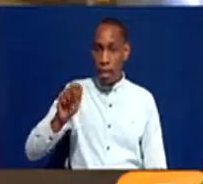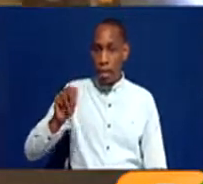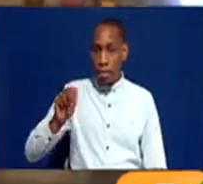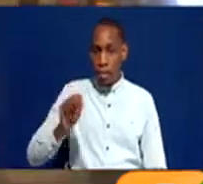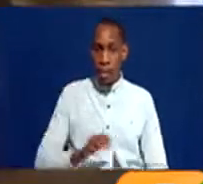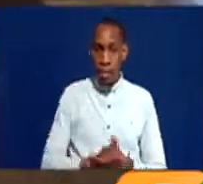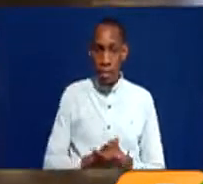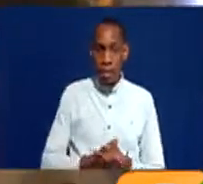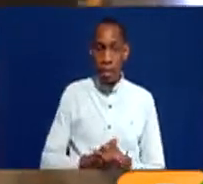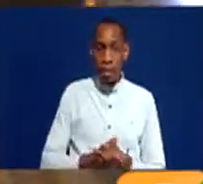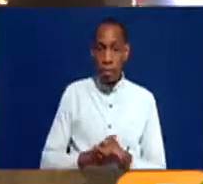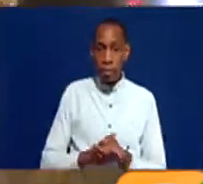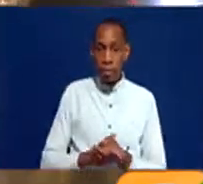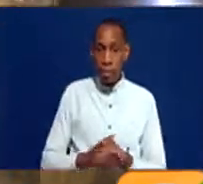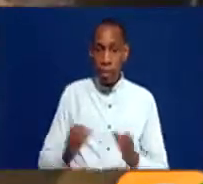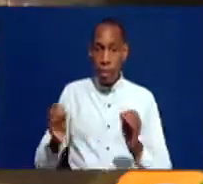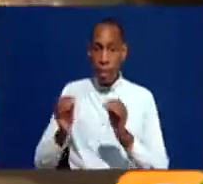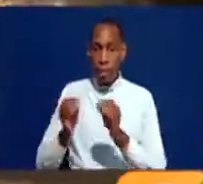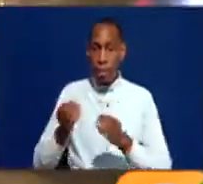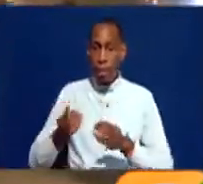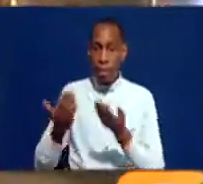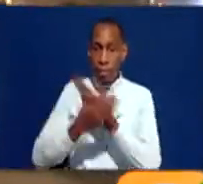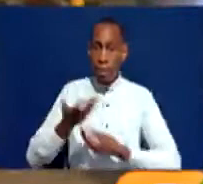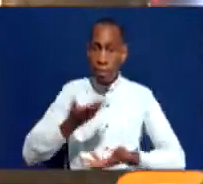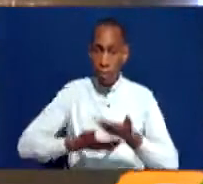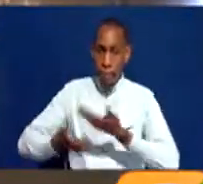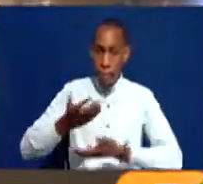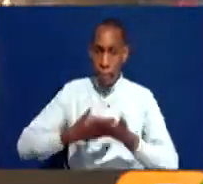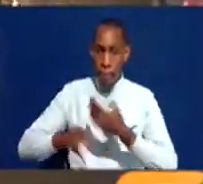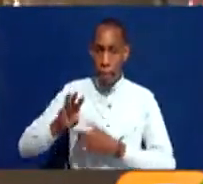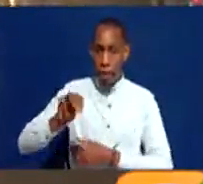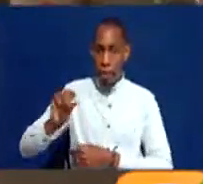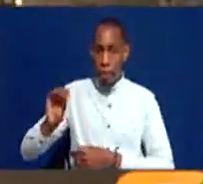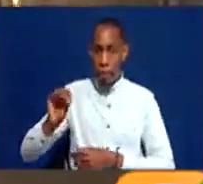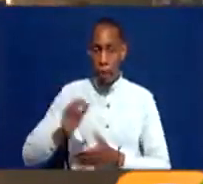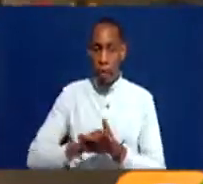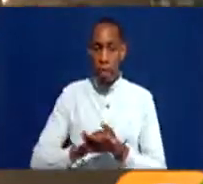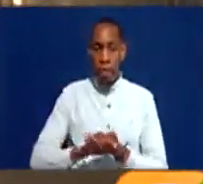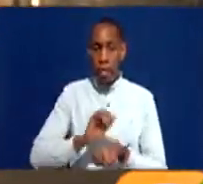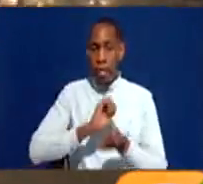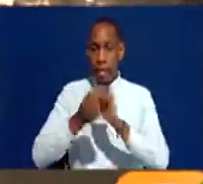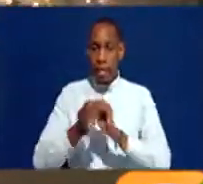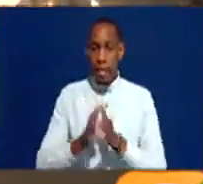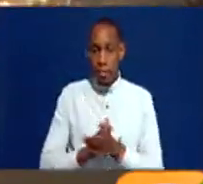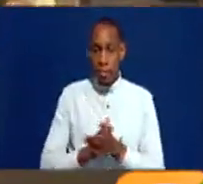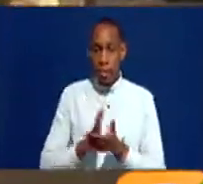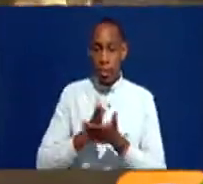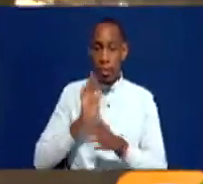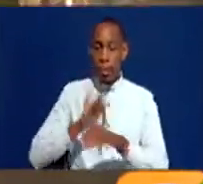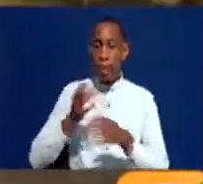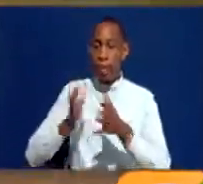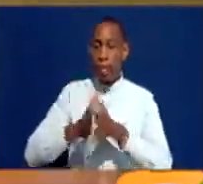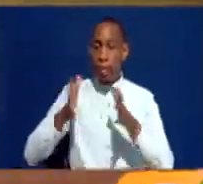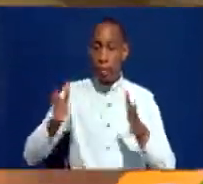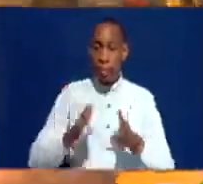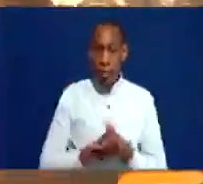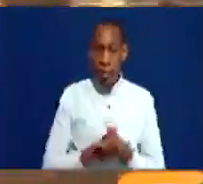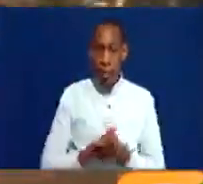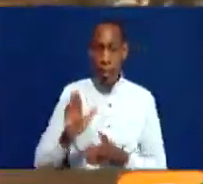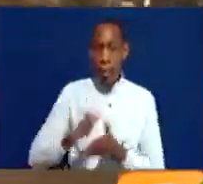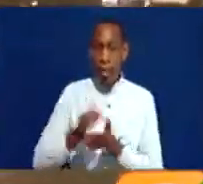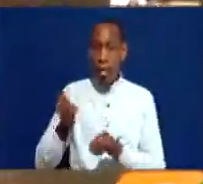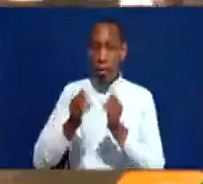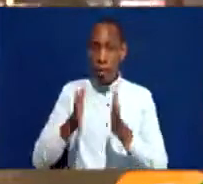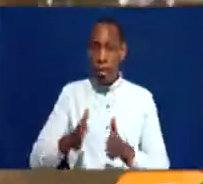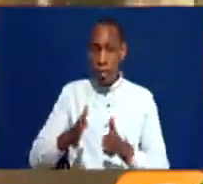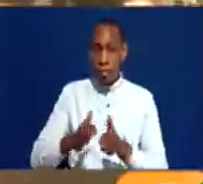tough lesson after a night of merrymaking in October this year that turned out to be a costly affair. He was to be the designated